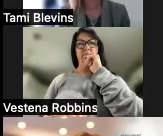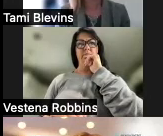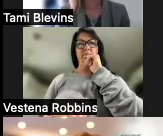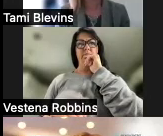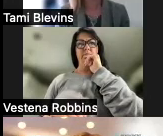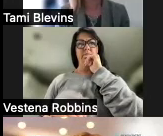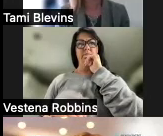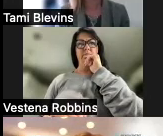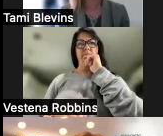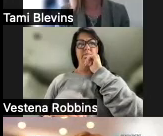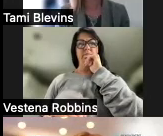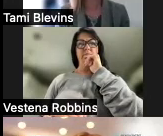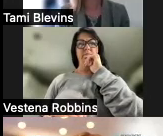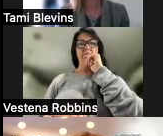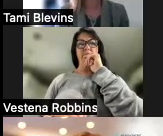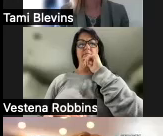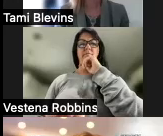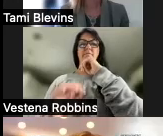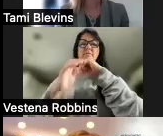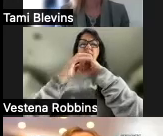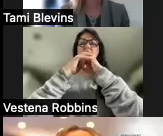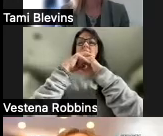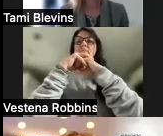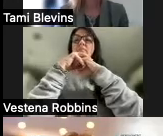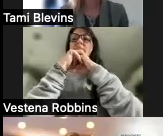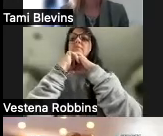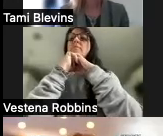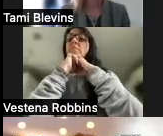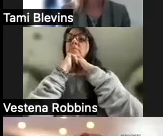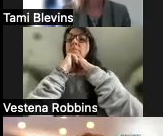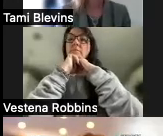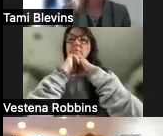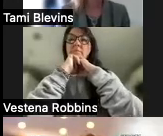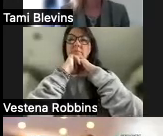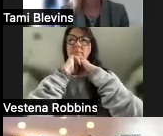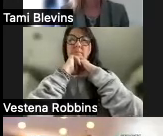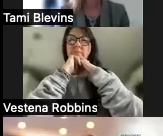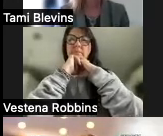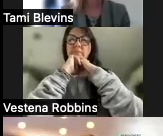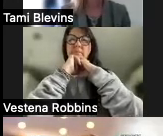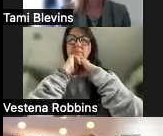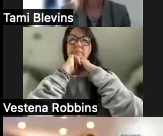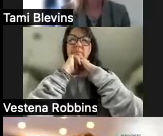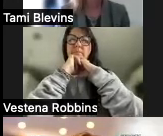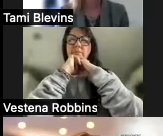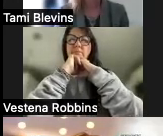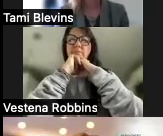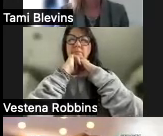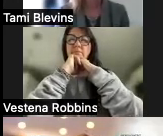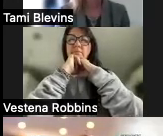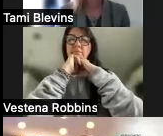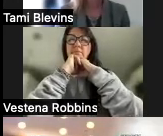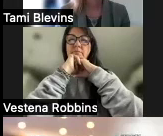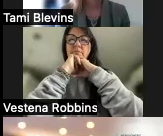exciting because we're expanding work into schools. Kentucky has historically delivered school-based behavioral health services